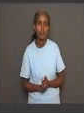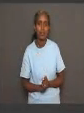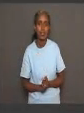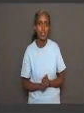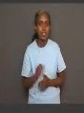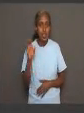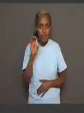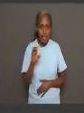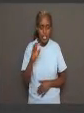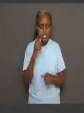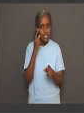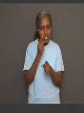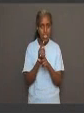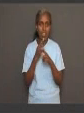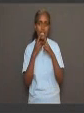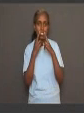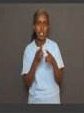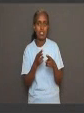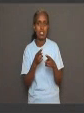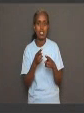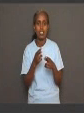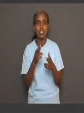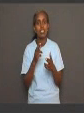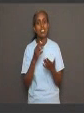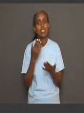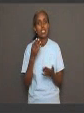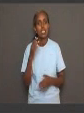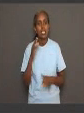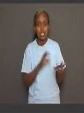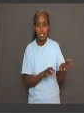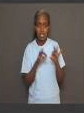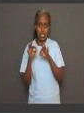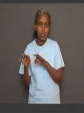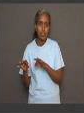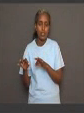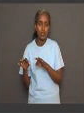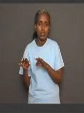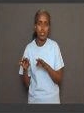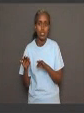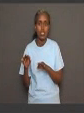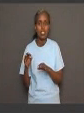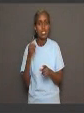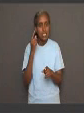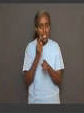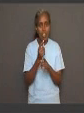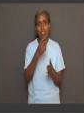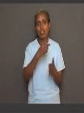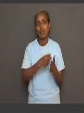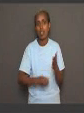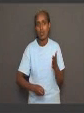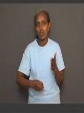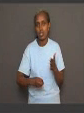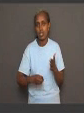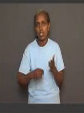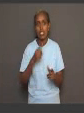Finding the right answer is a matter of substituting the right values